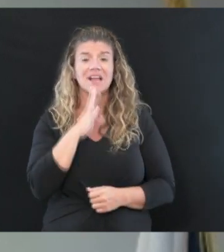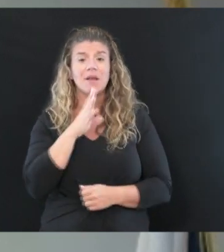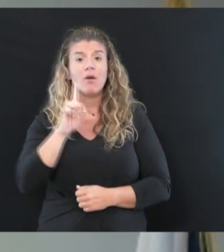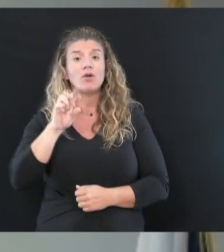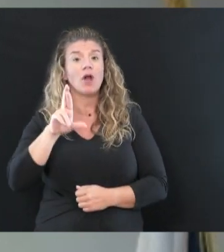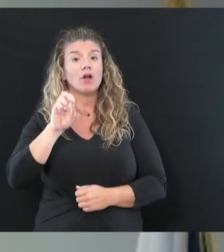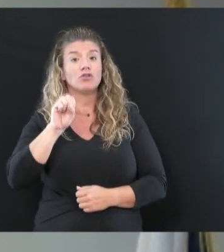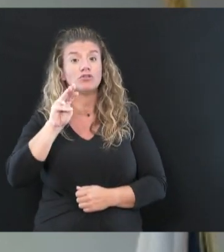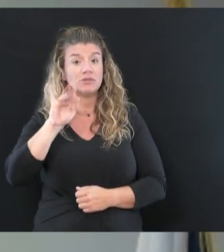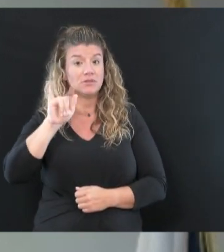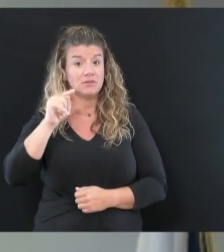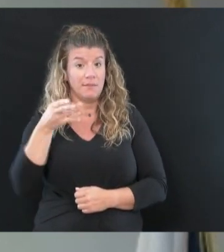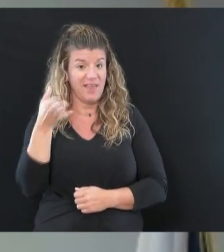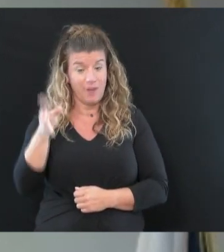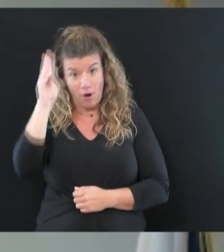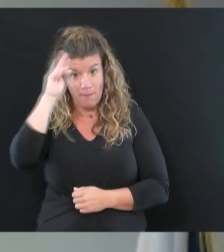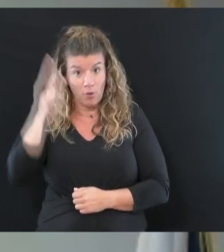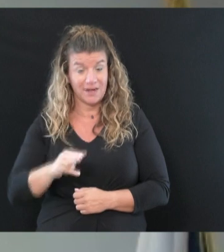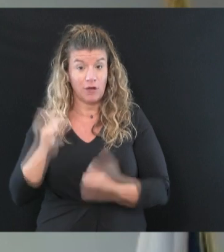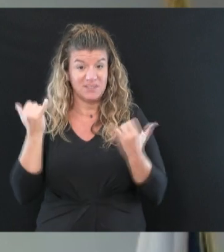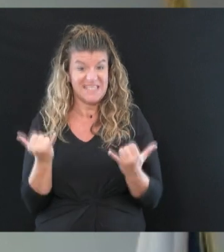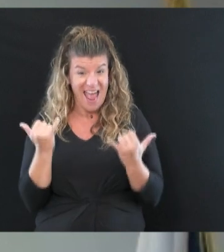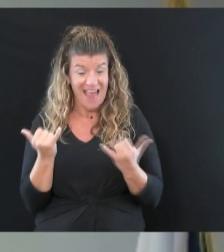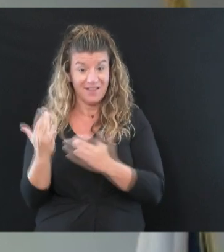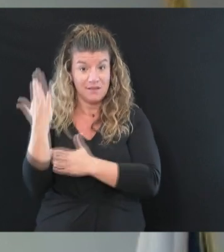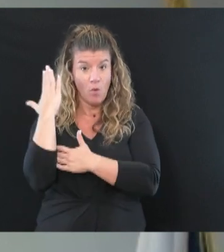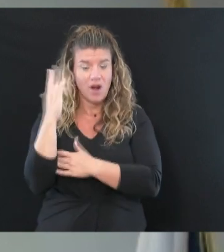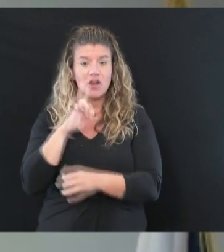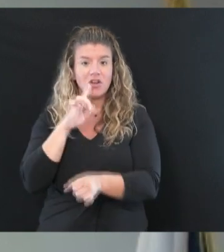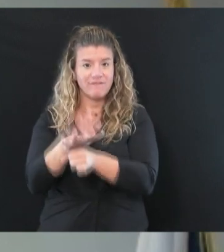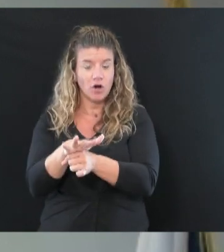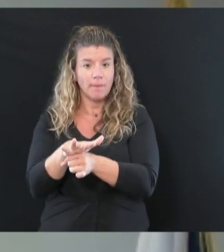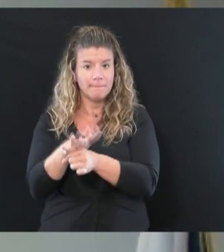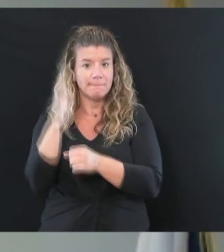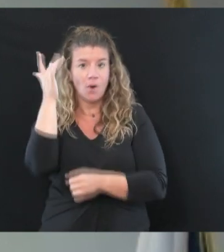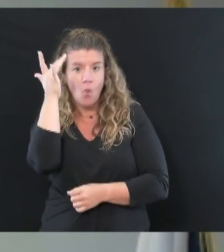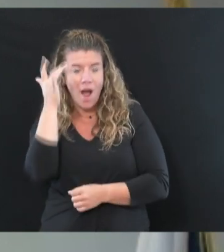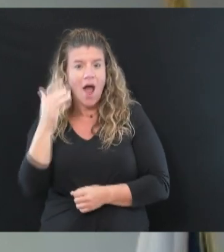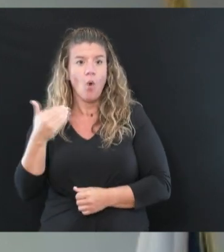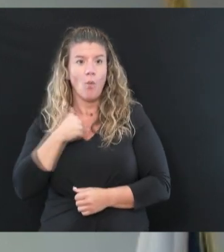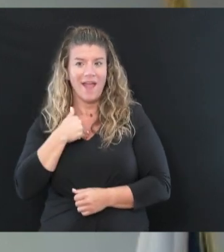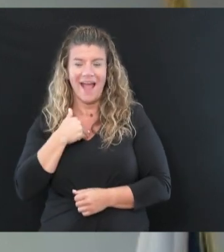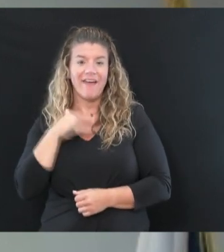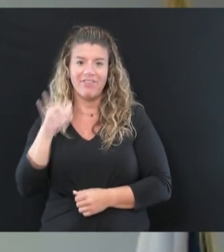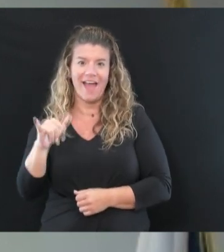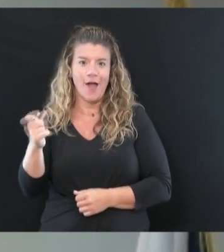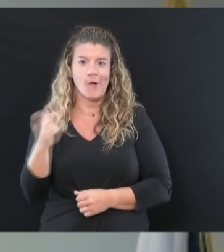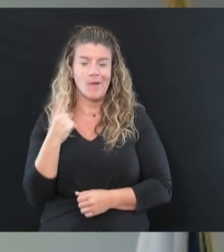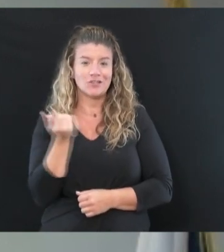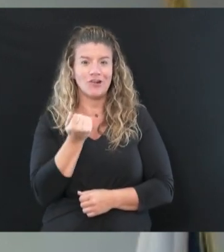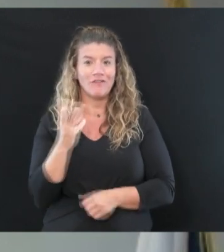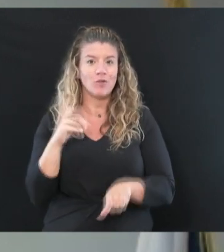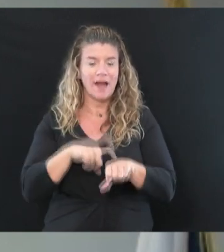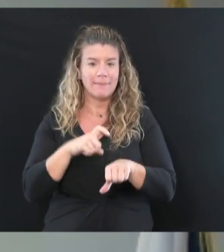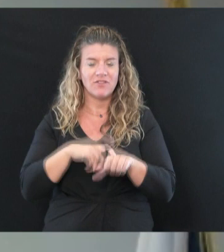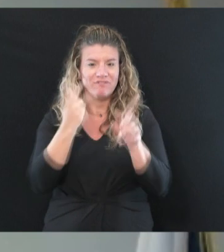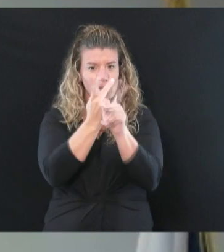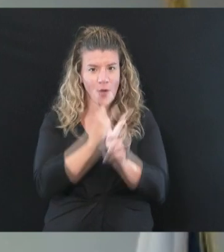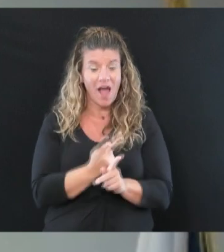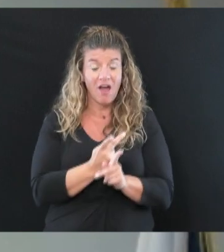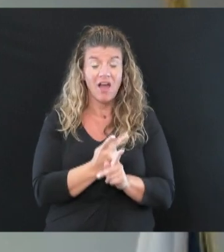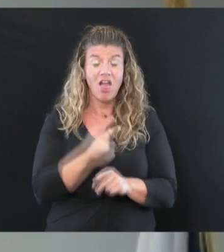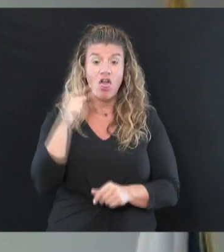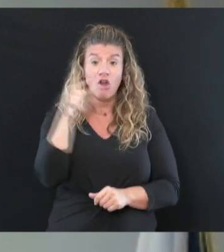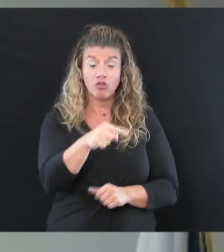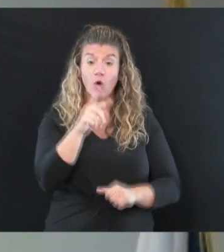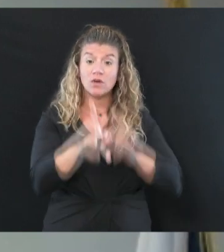in Morgantown earlier today to confirm, because we had this question a couple of times in the past few days. Those individuals